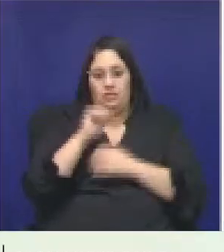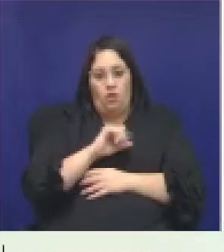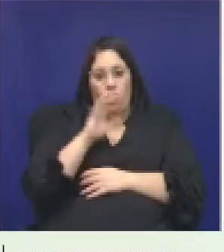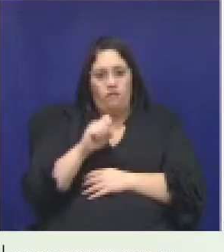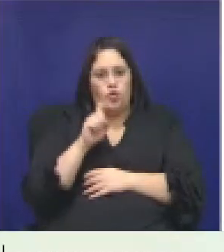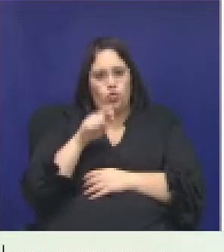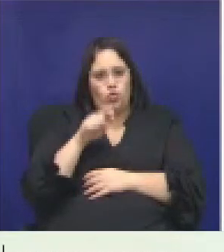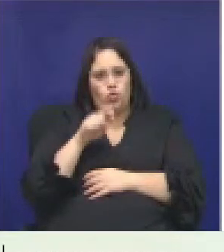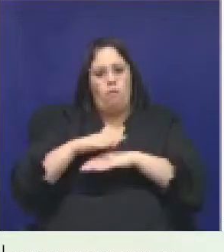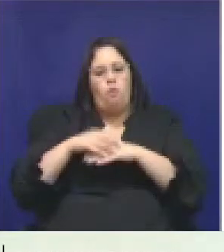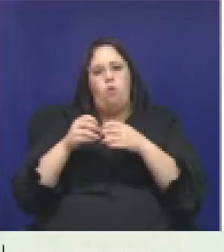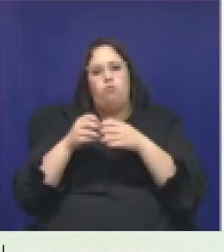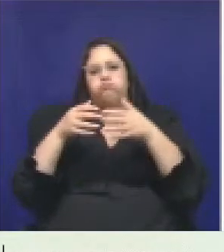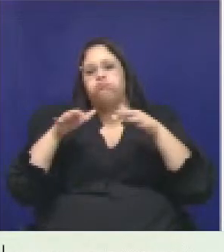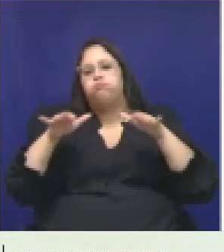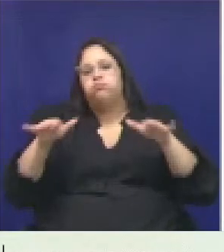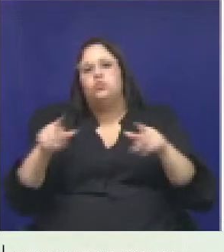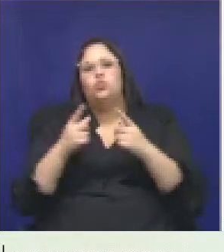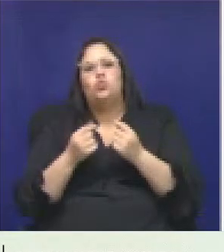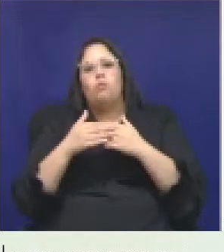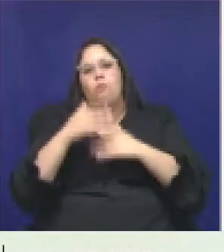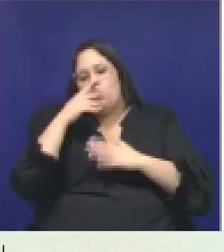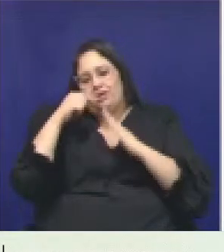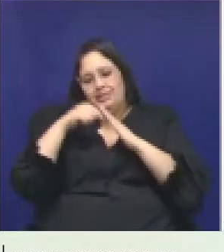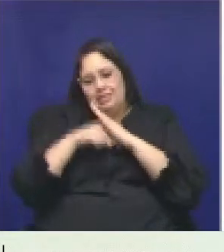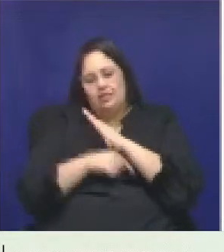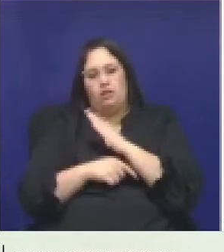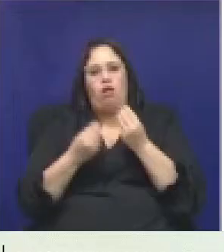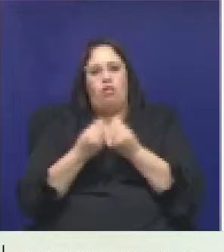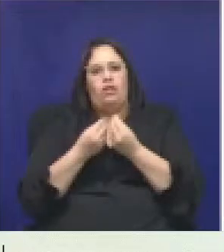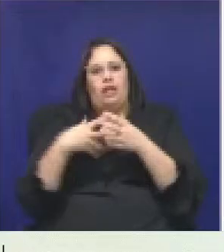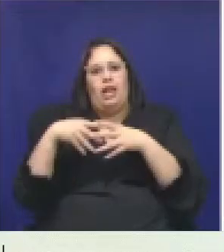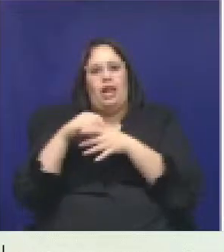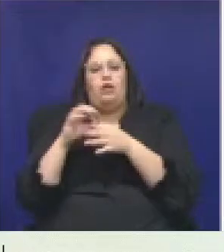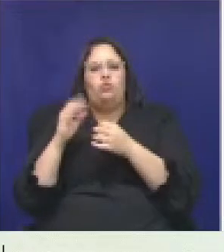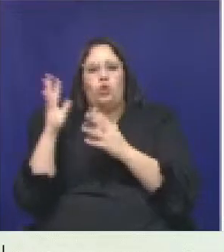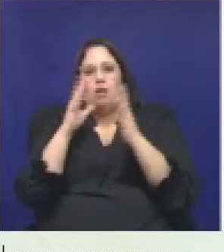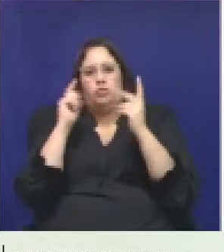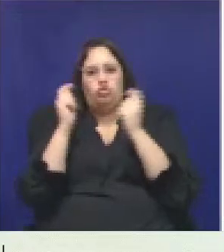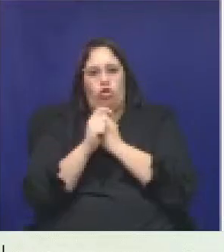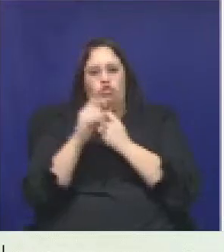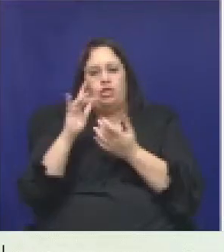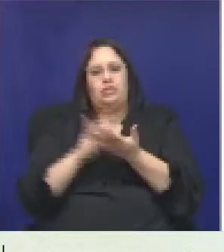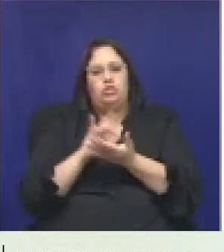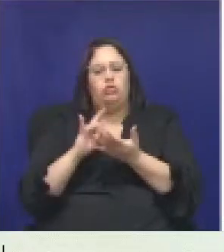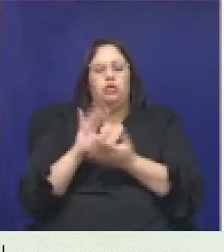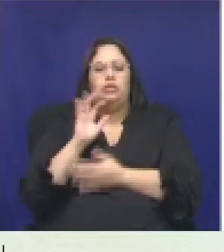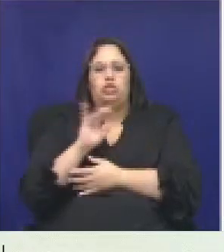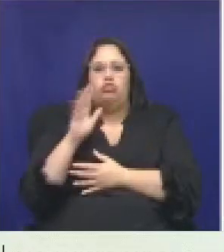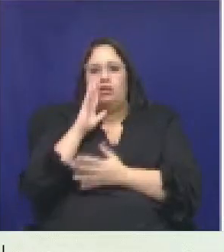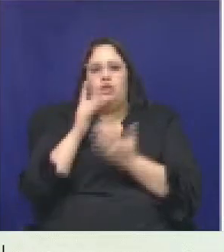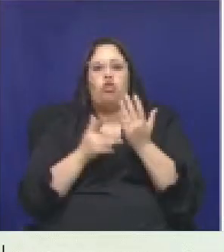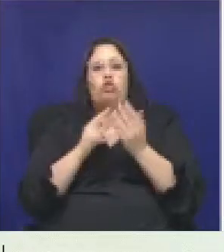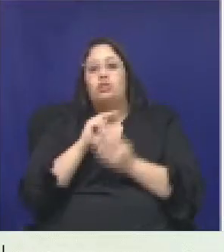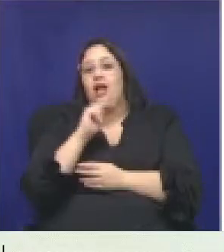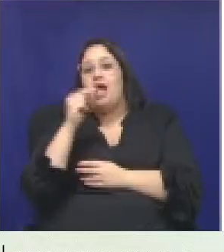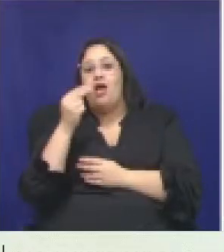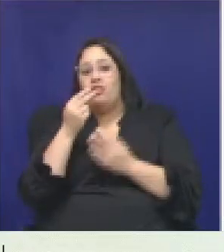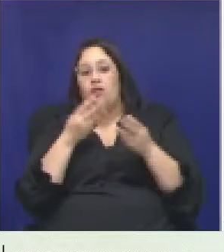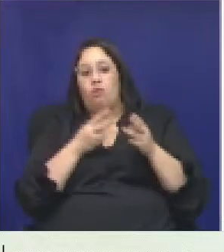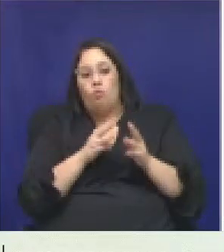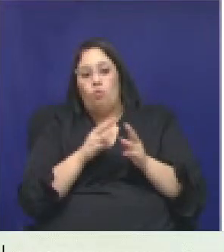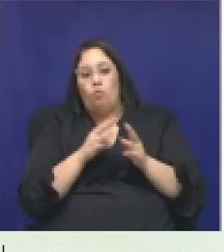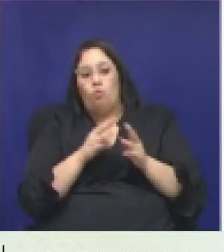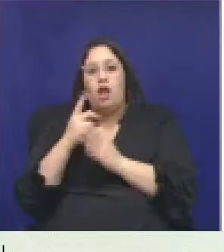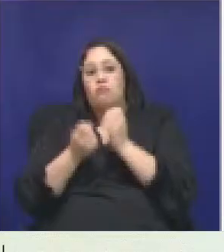its statistical outputs to provide more detail of elements of climate change and digital technology. Other dimensions and emerging